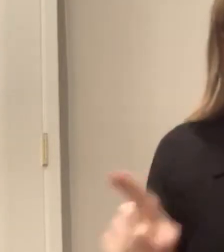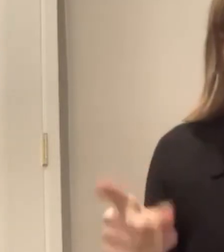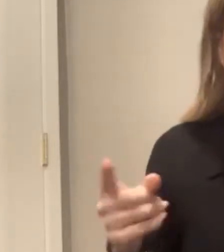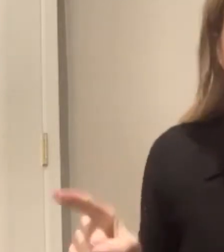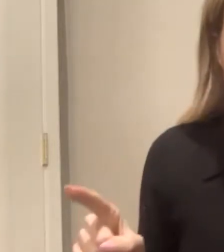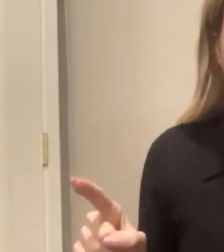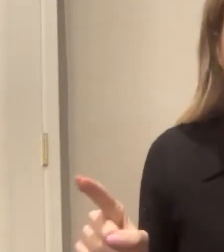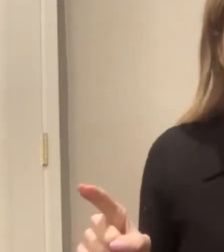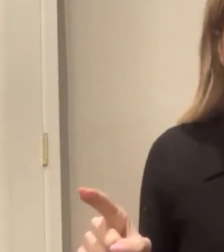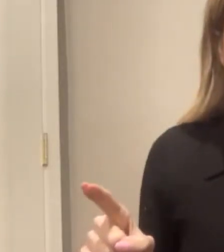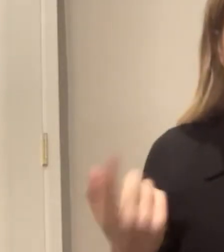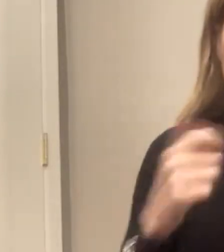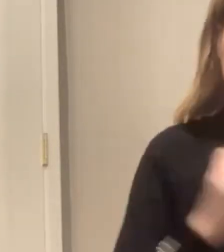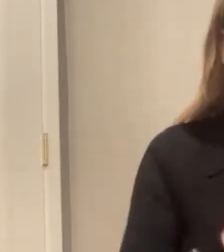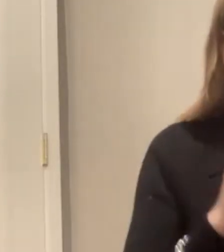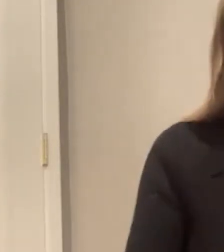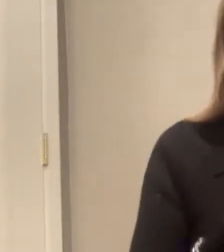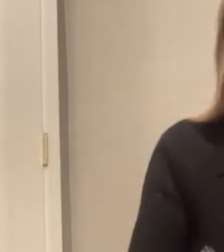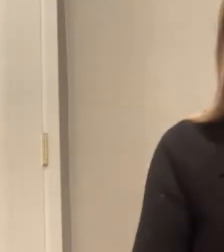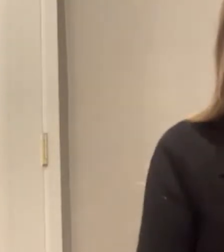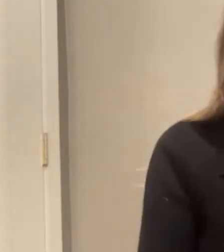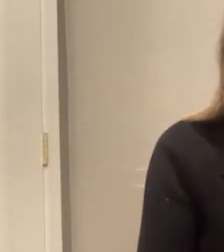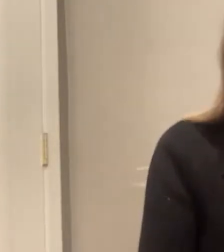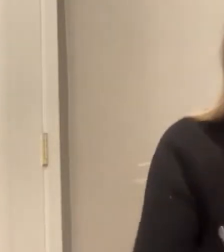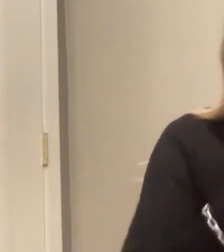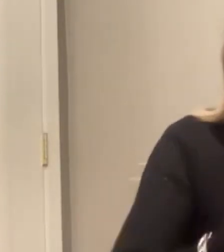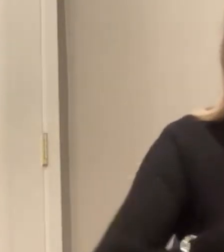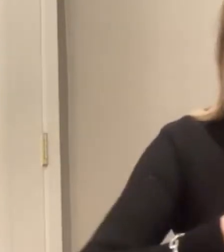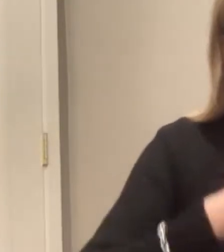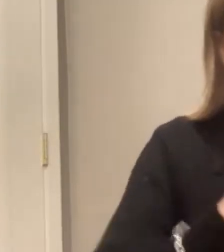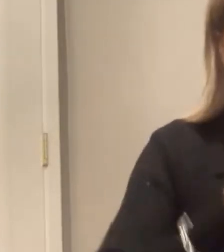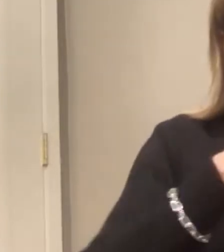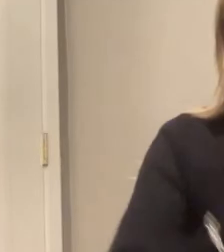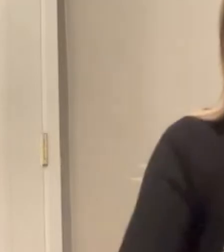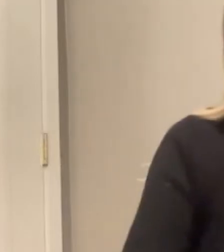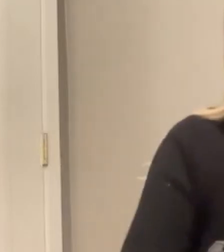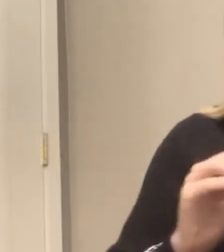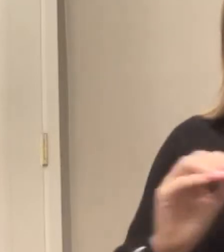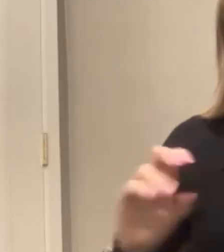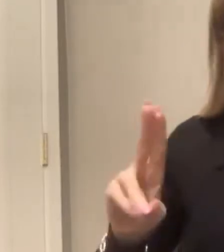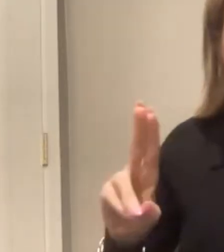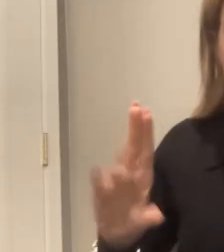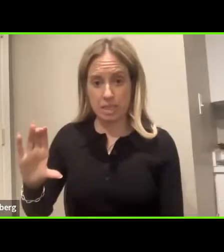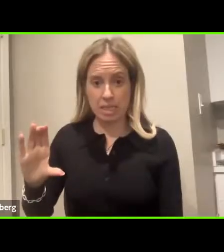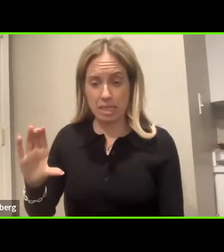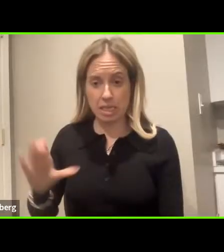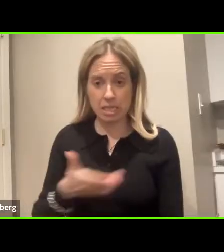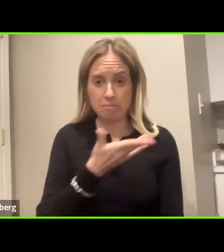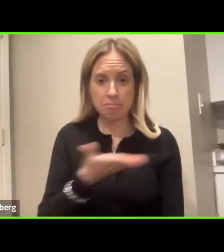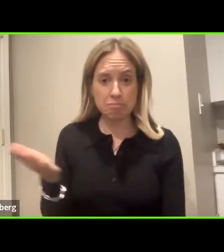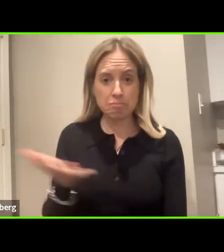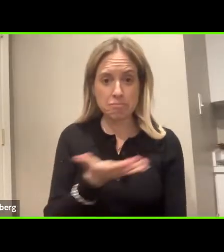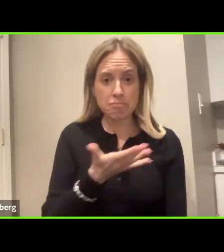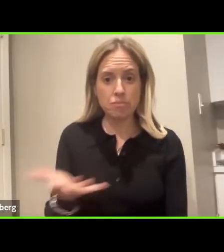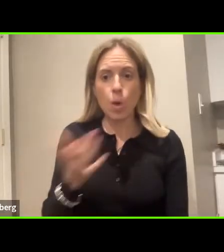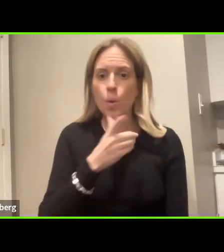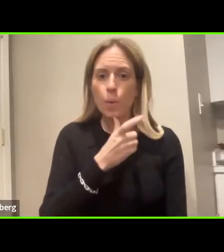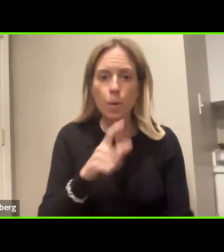And we're working through the chain of custody for MPD versus OUC. So, but